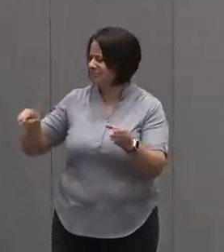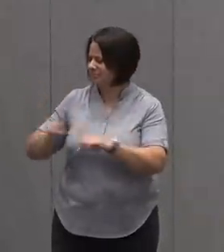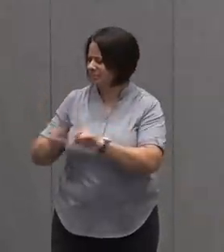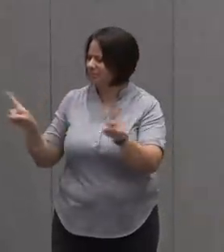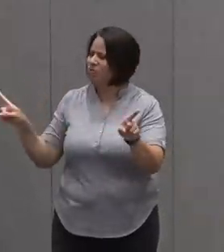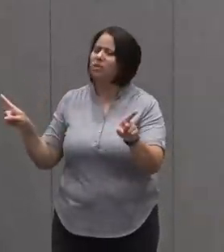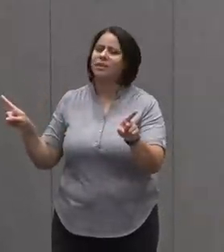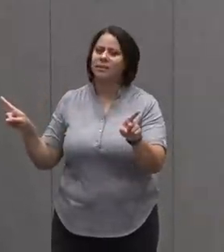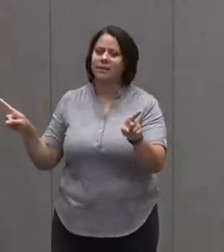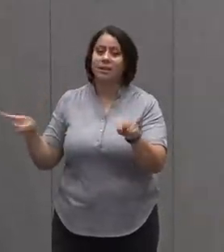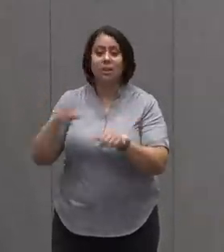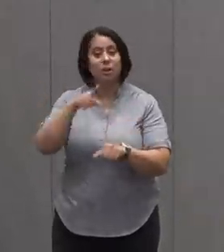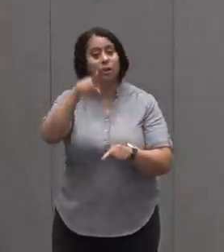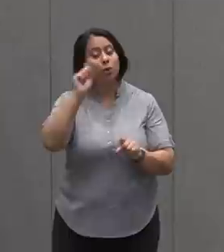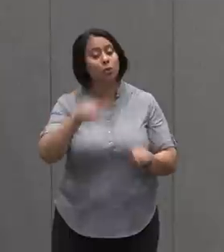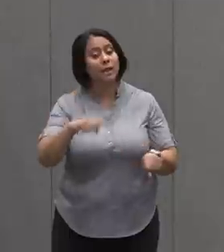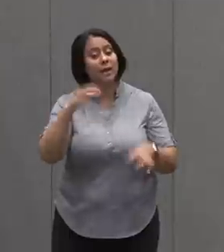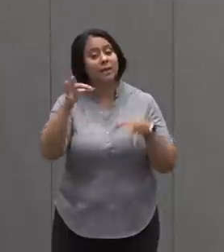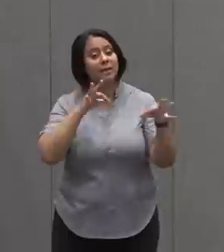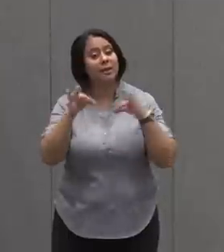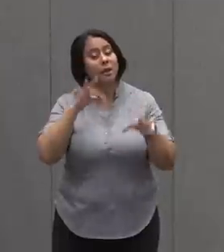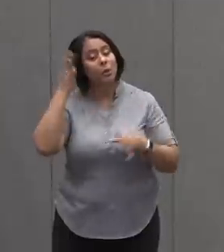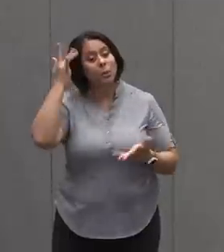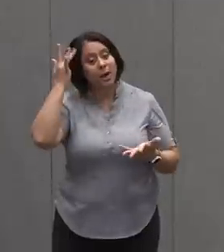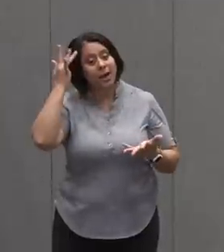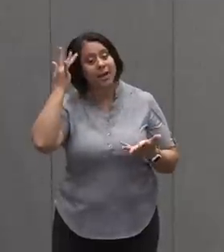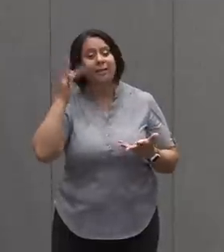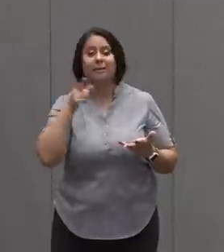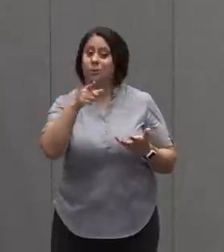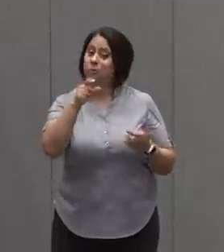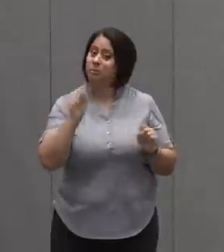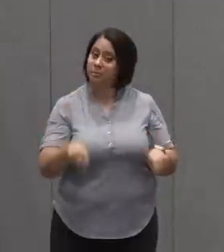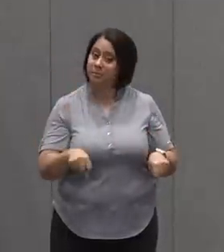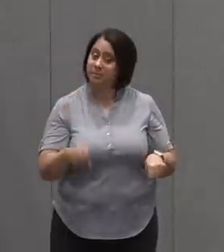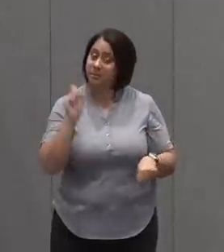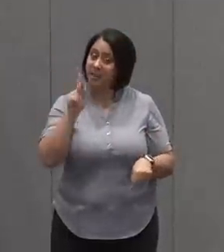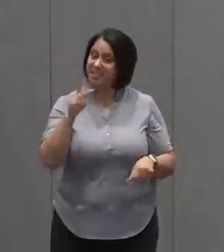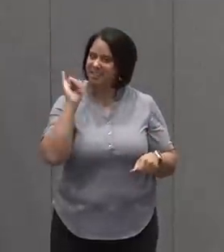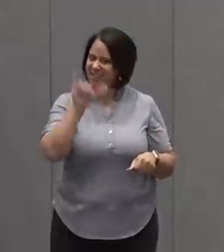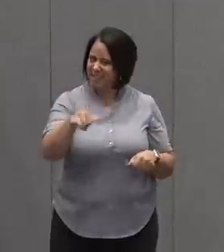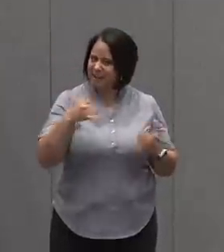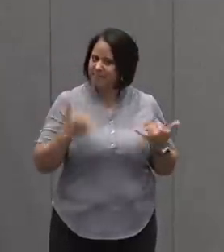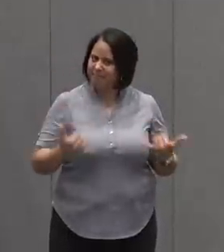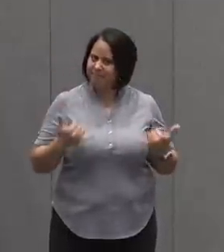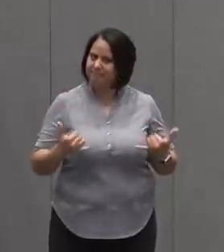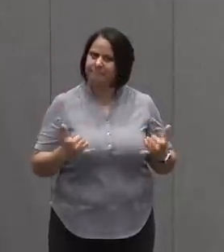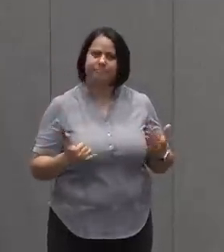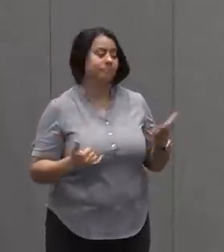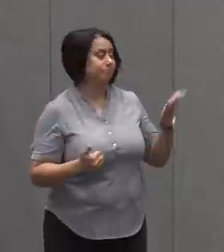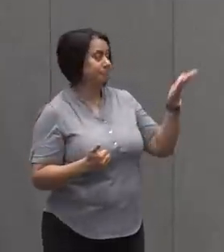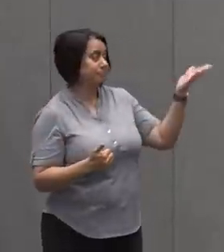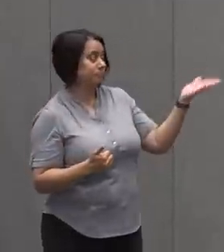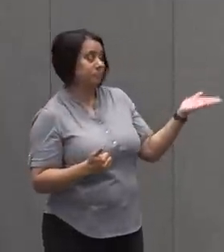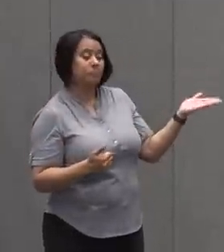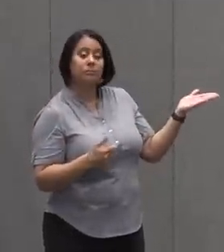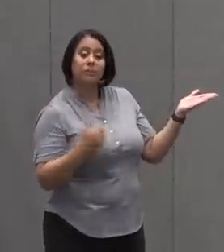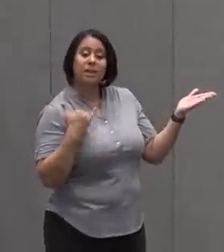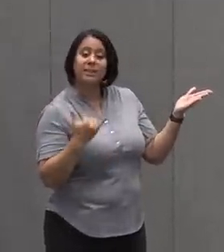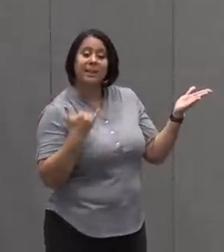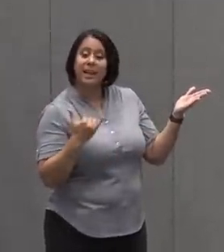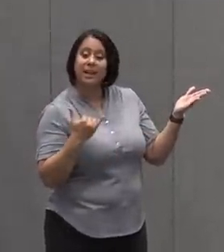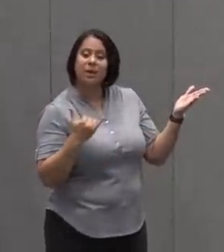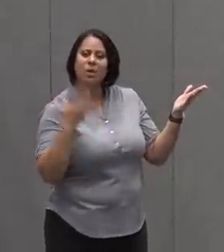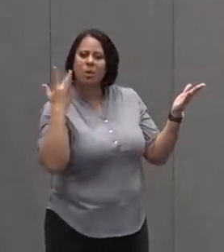You can come up for reasons for why they don't belong. So we're going to talk about which ones don't belong today.